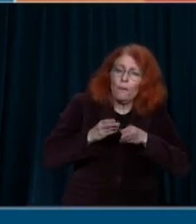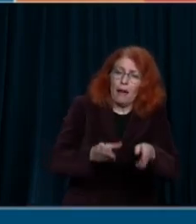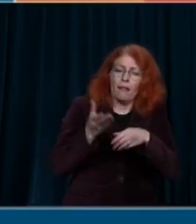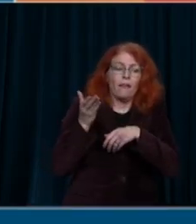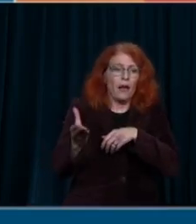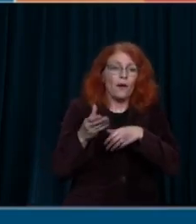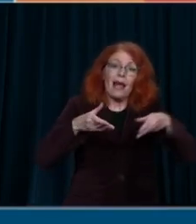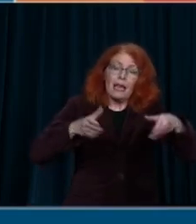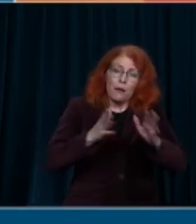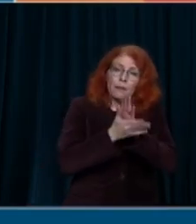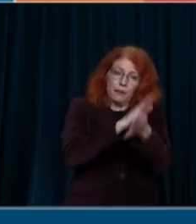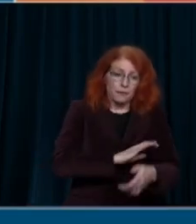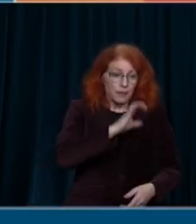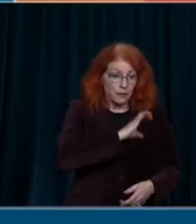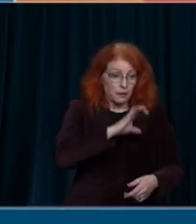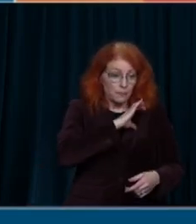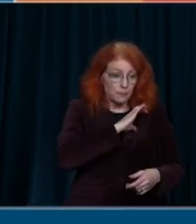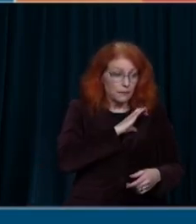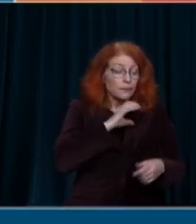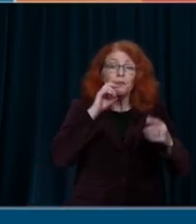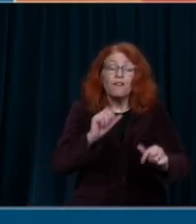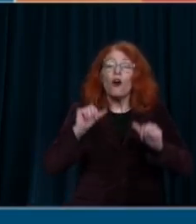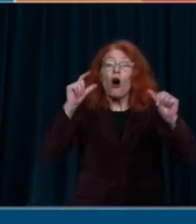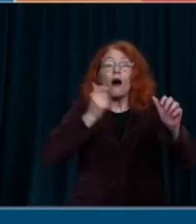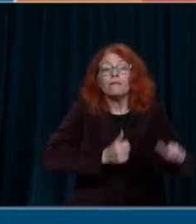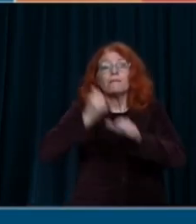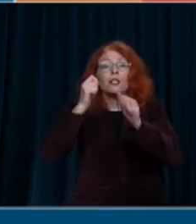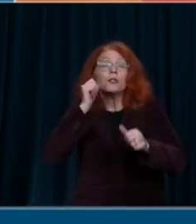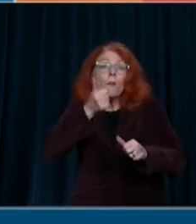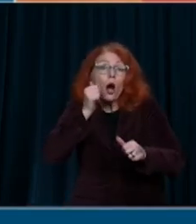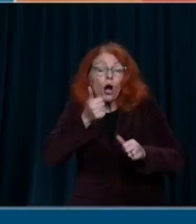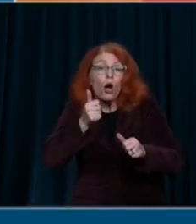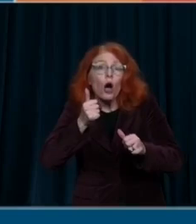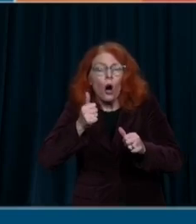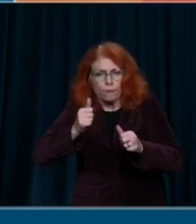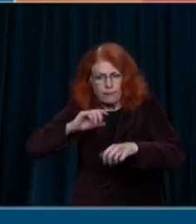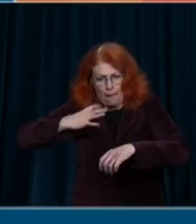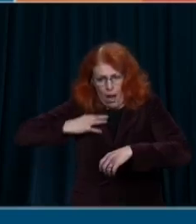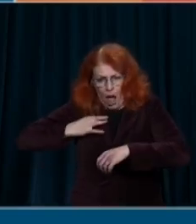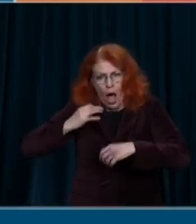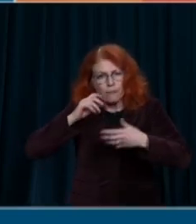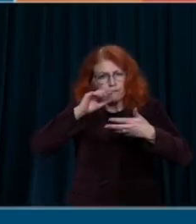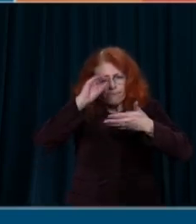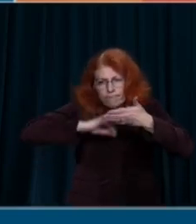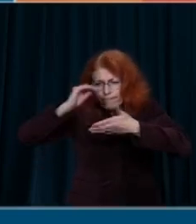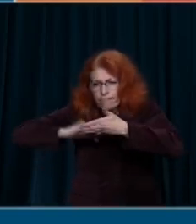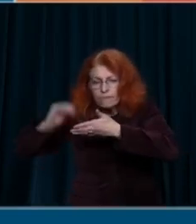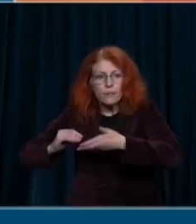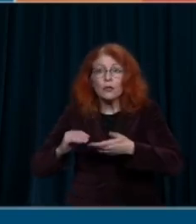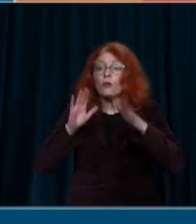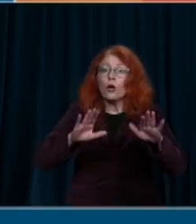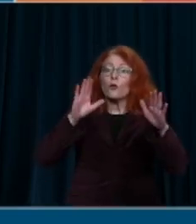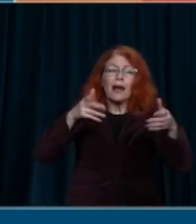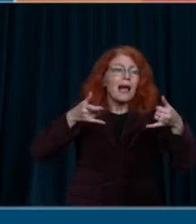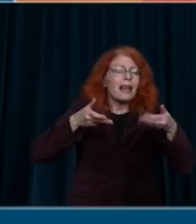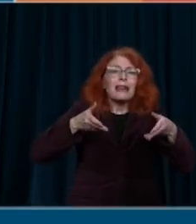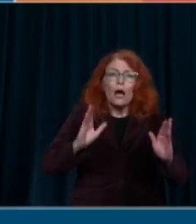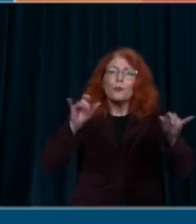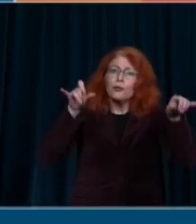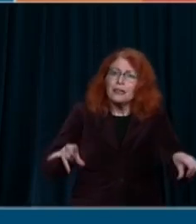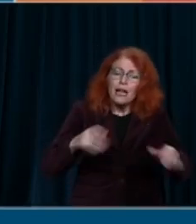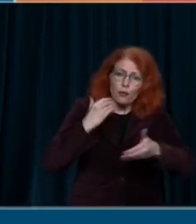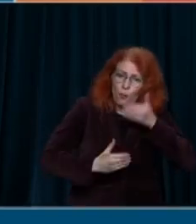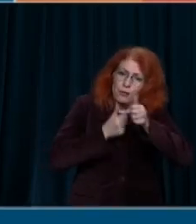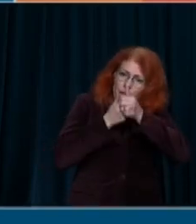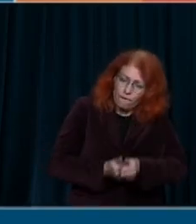let them be citizens. Now, if they all went out tomorrow and applied for citizenship, you know, great, let them stay. They're in the process of